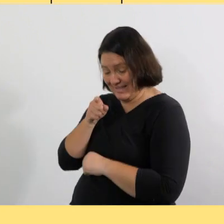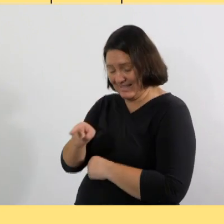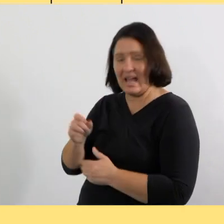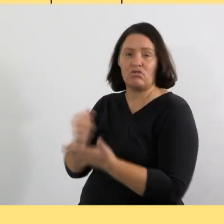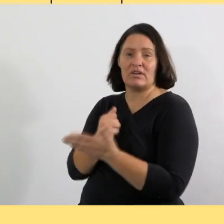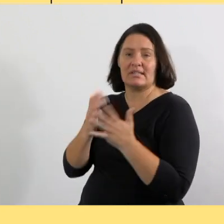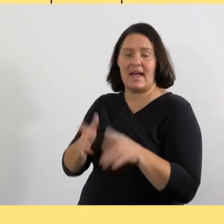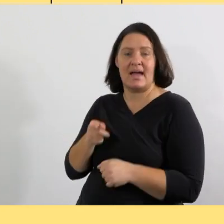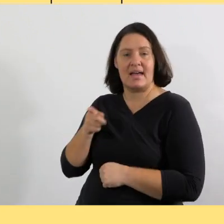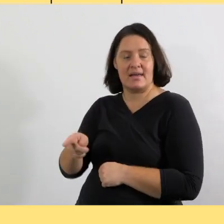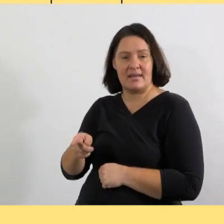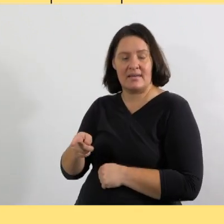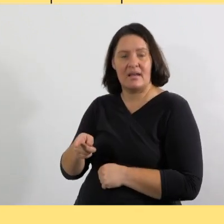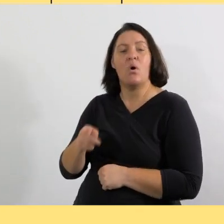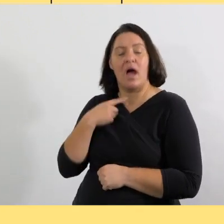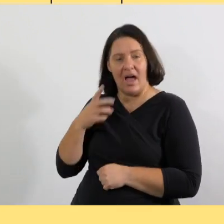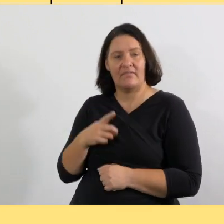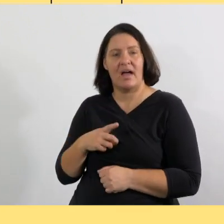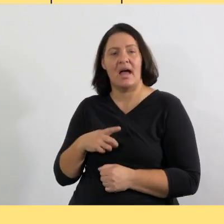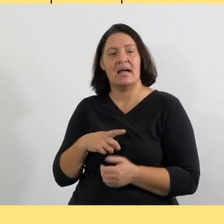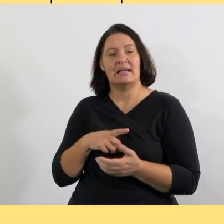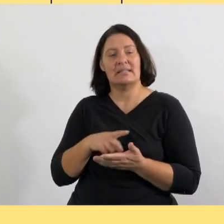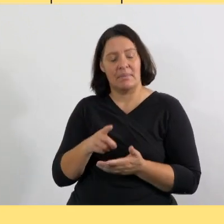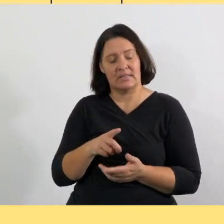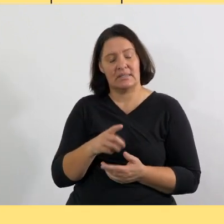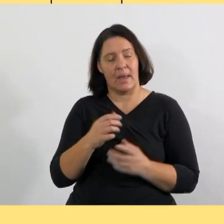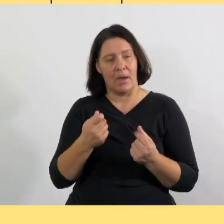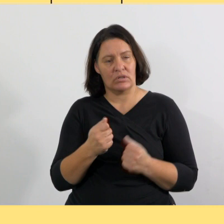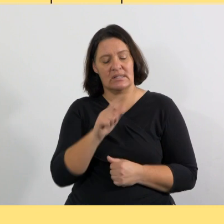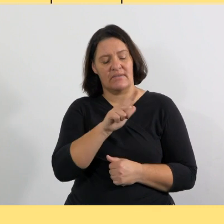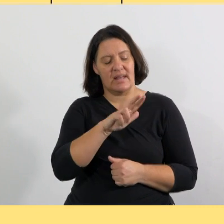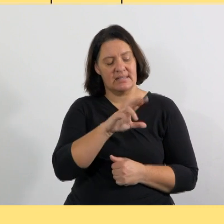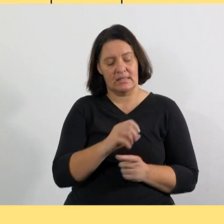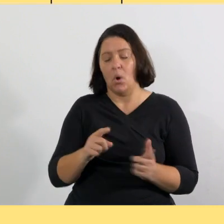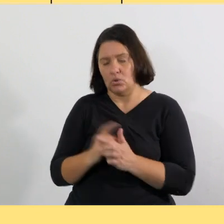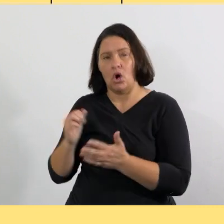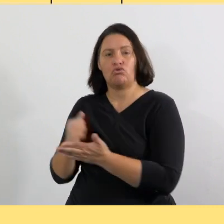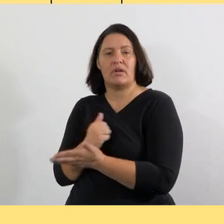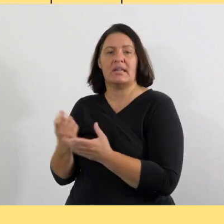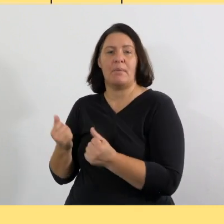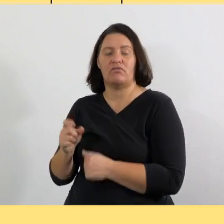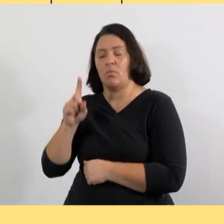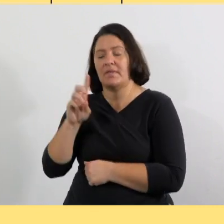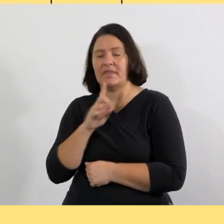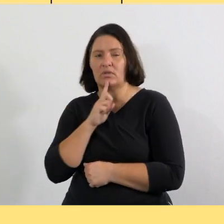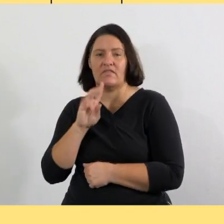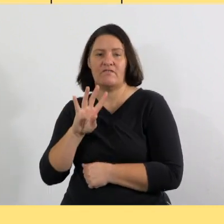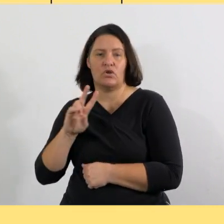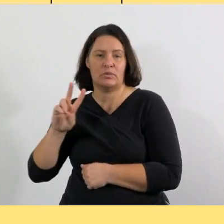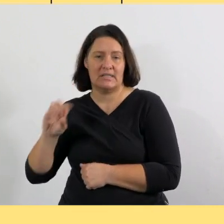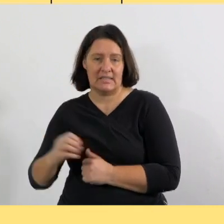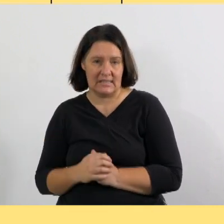Very correct. And then you have a debit amount, 780, and you also have a credit amount